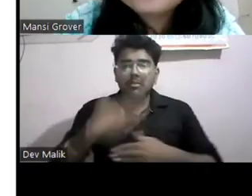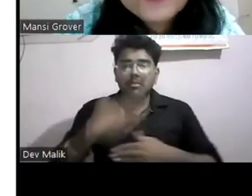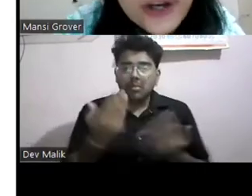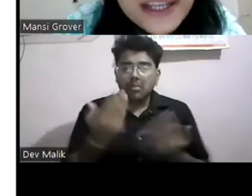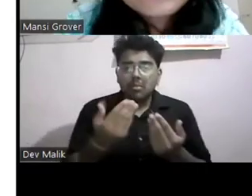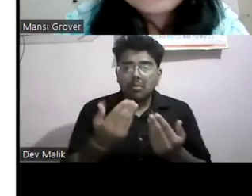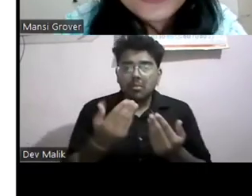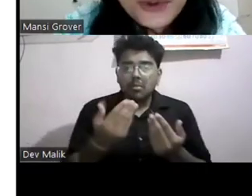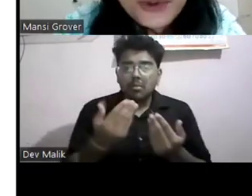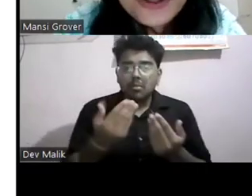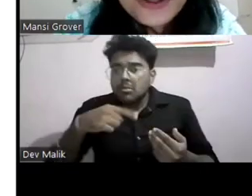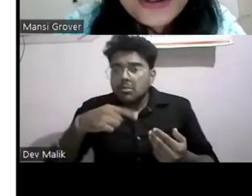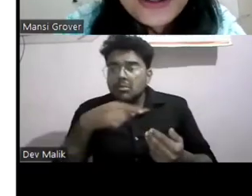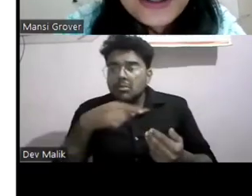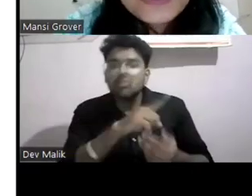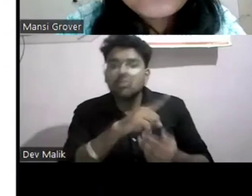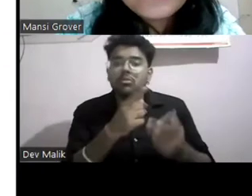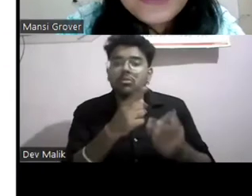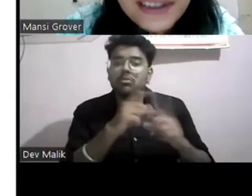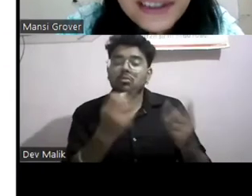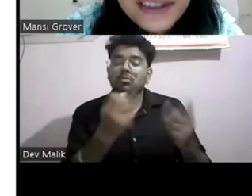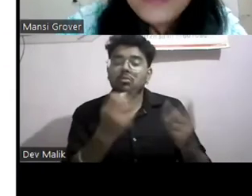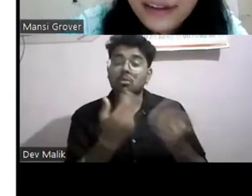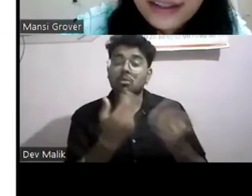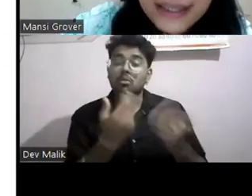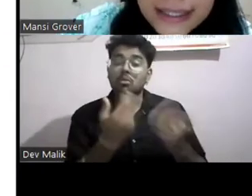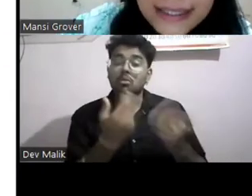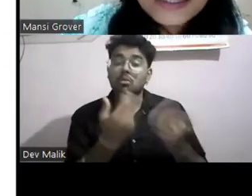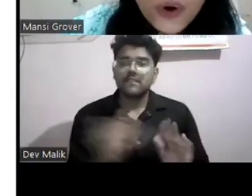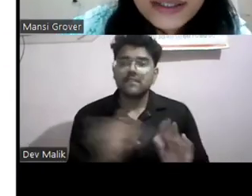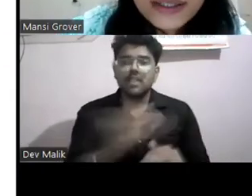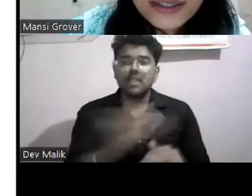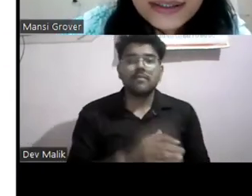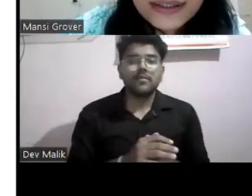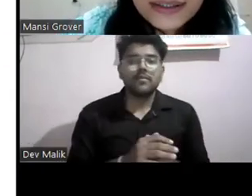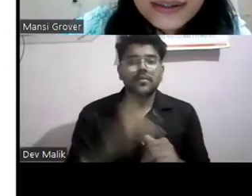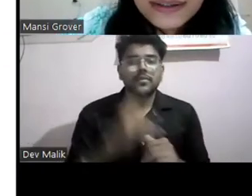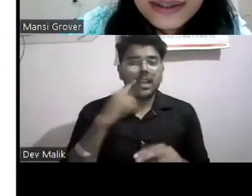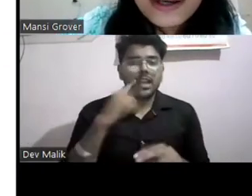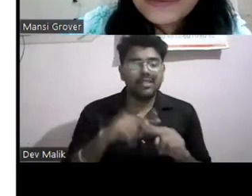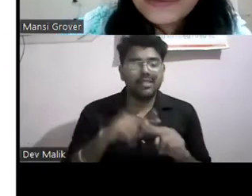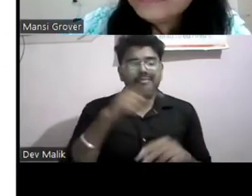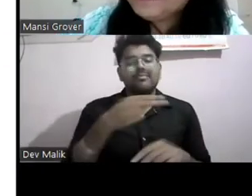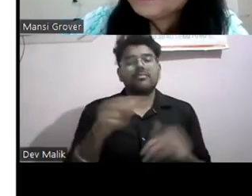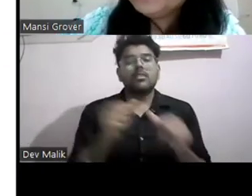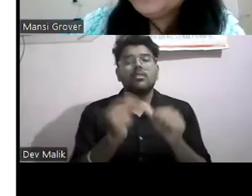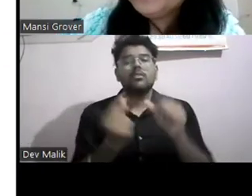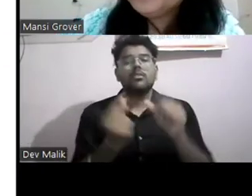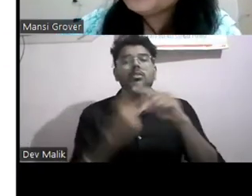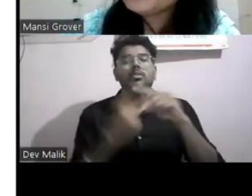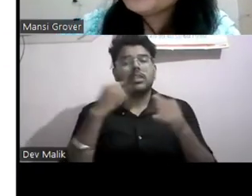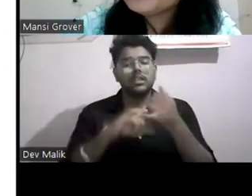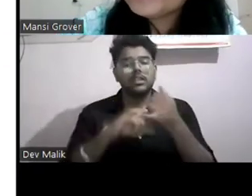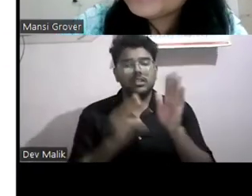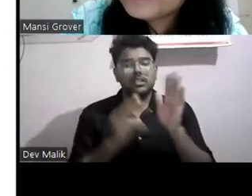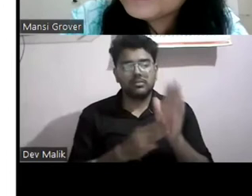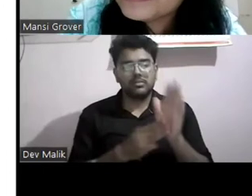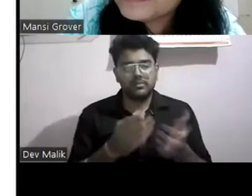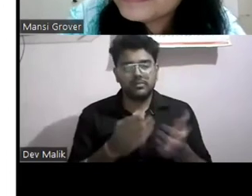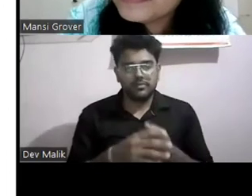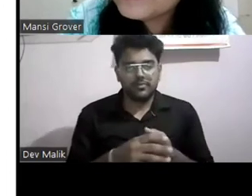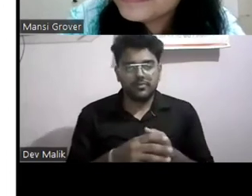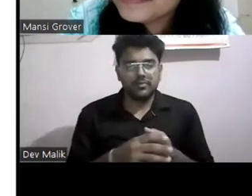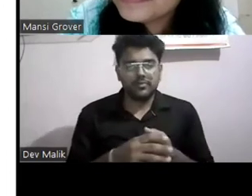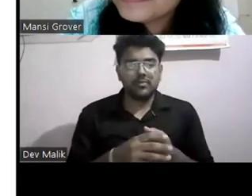Tum to kar hi sakte ho. Tum hi to kar hi sakte ho. Agar wo ye this is what it is. Yeah. And also you mentioned about that